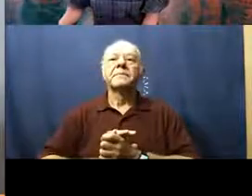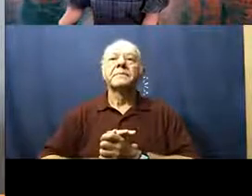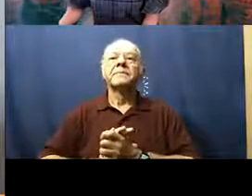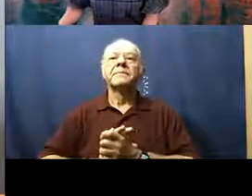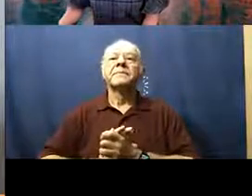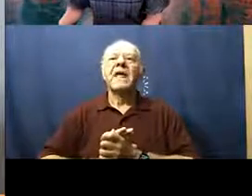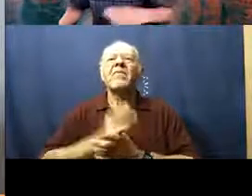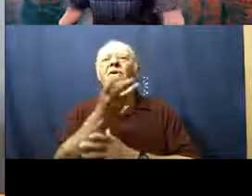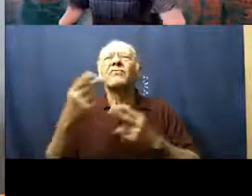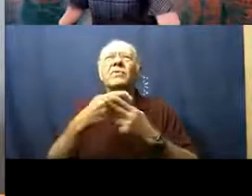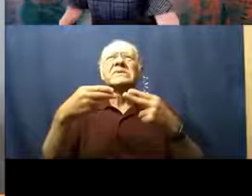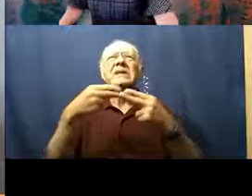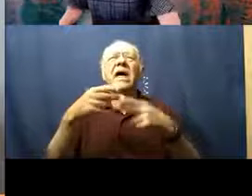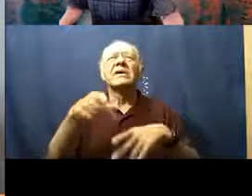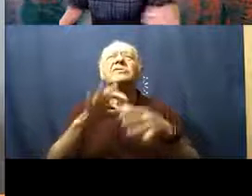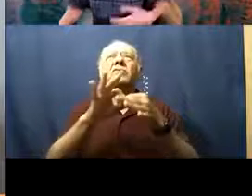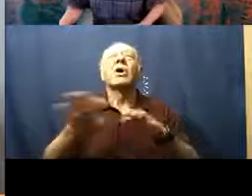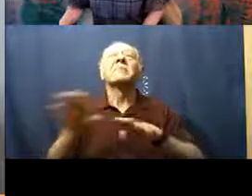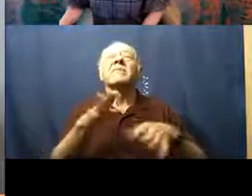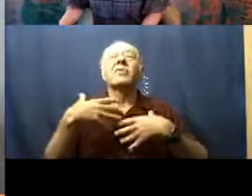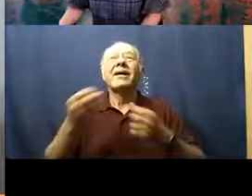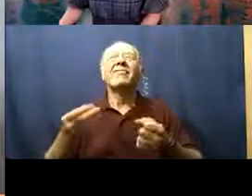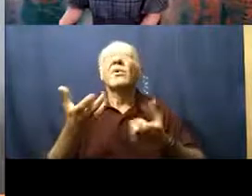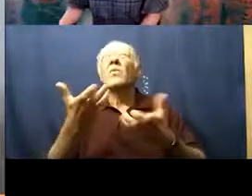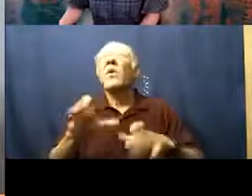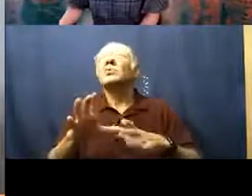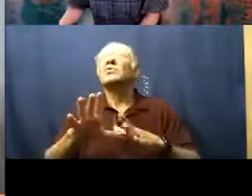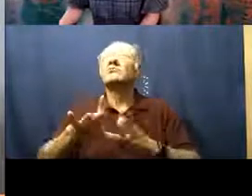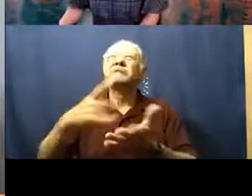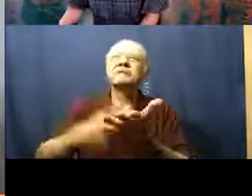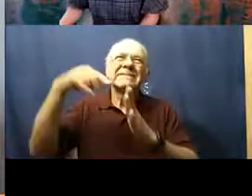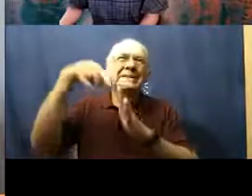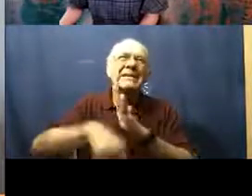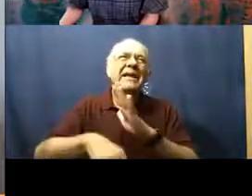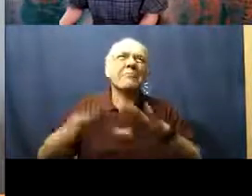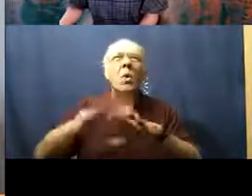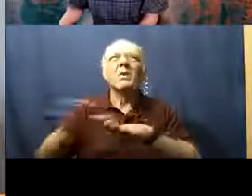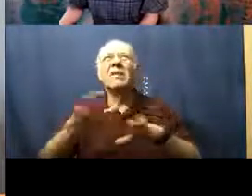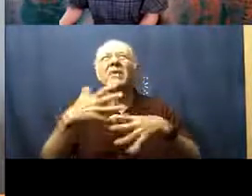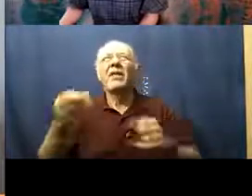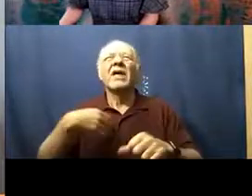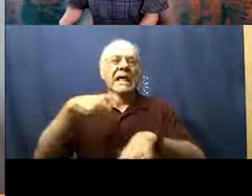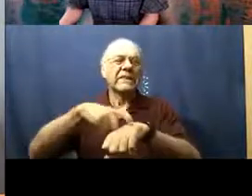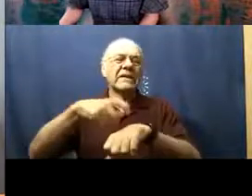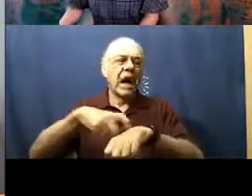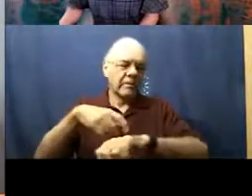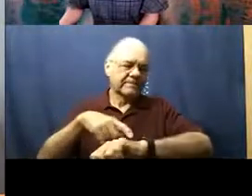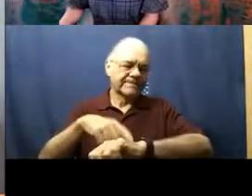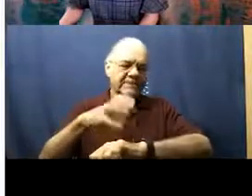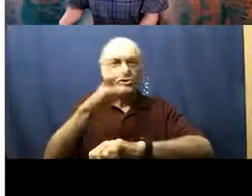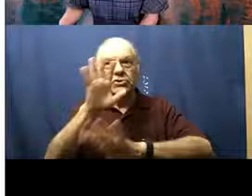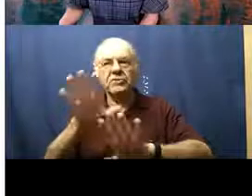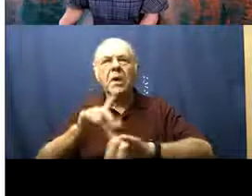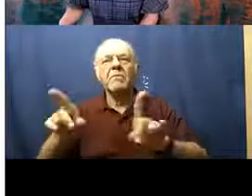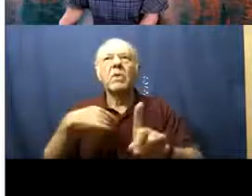There's a few slides in here around behavioral health, and I don't want to go too deep on that because I realize we're a little tight on time. But when we